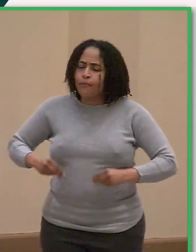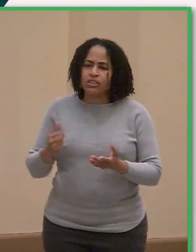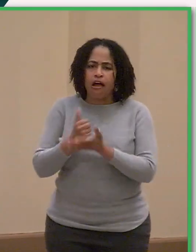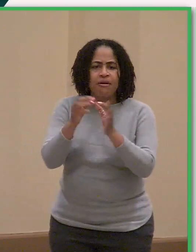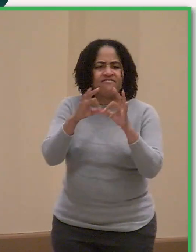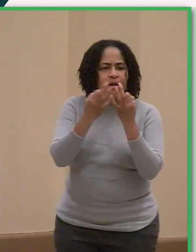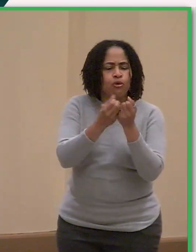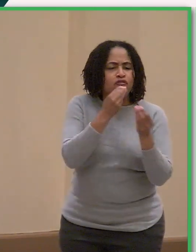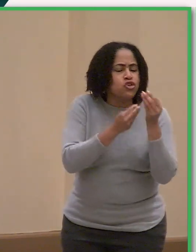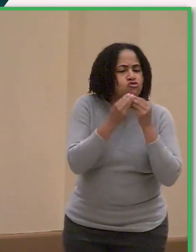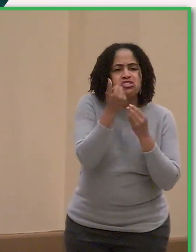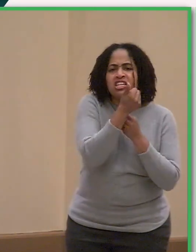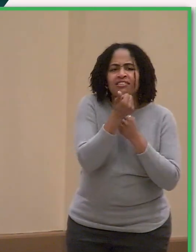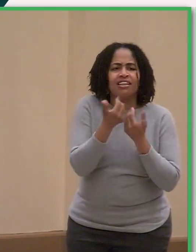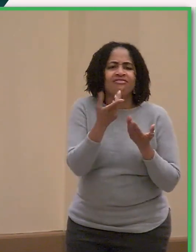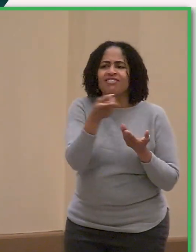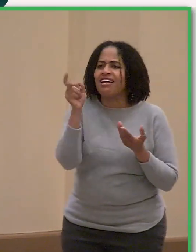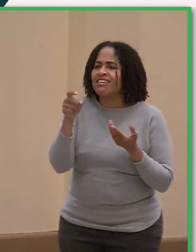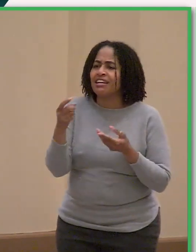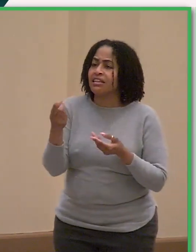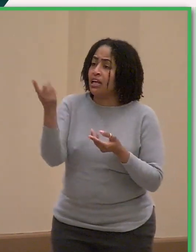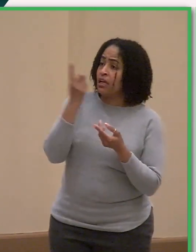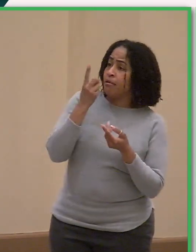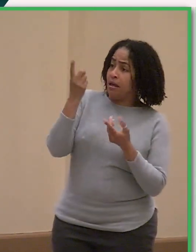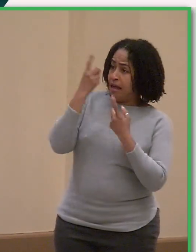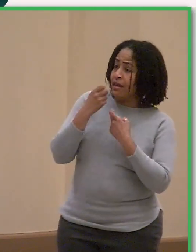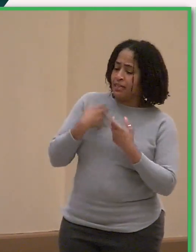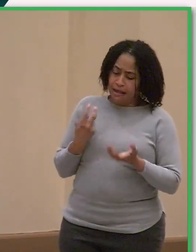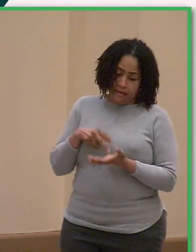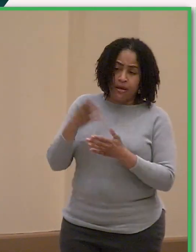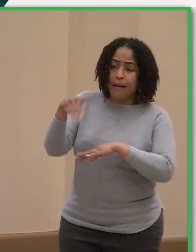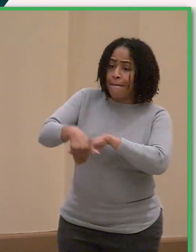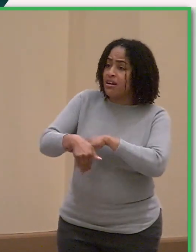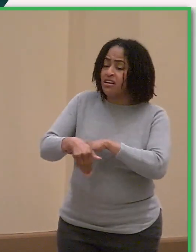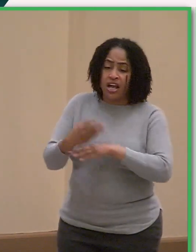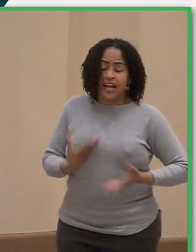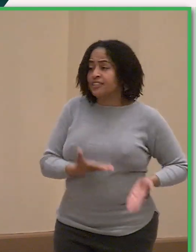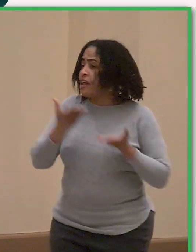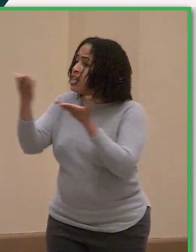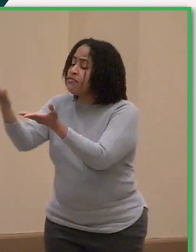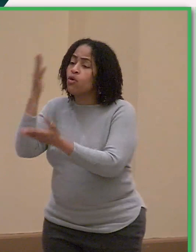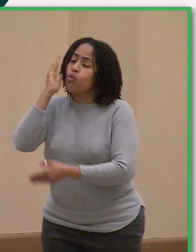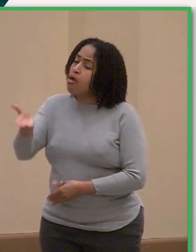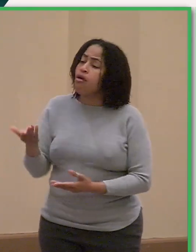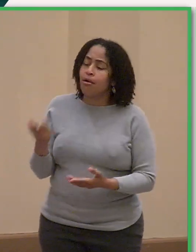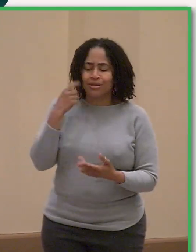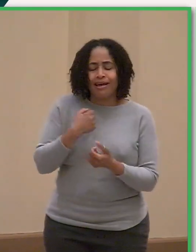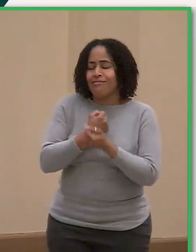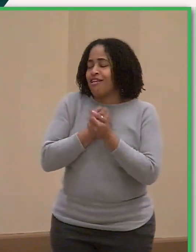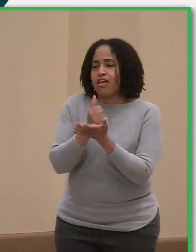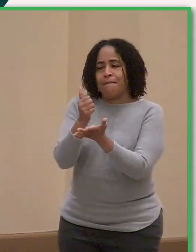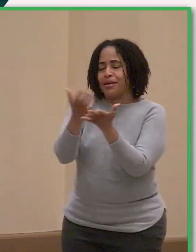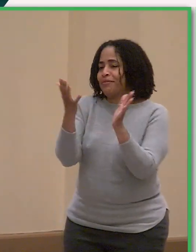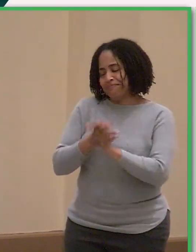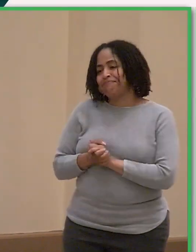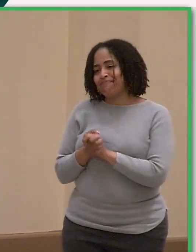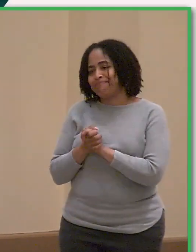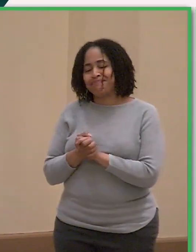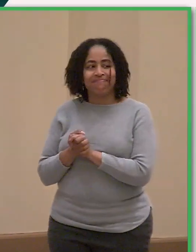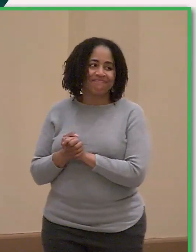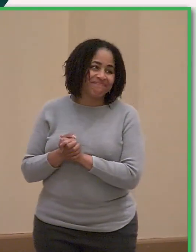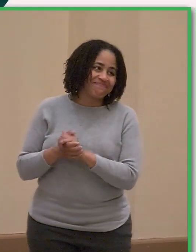with food, anything they need, they come to me, they ask, I get up in the middle of the night and I'll deliver to them. I just love giving back to the community.